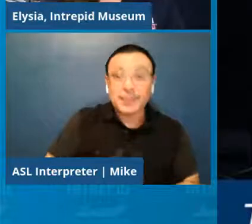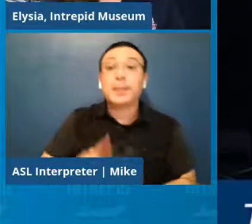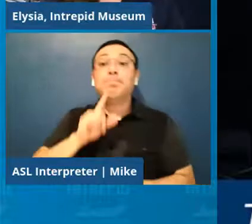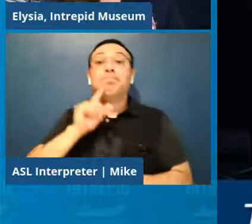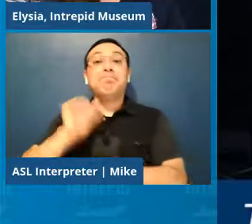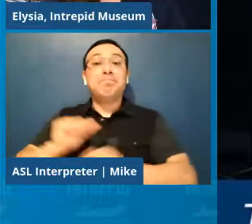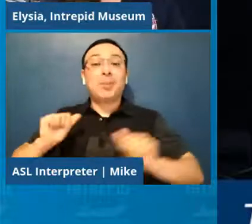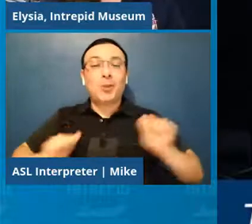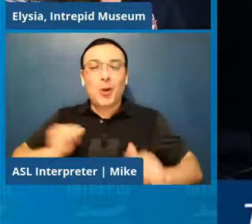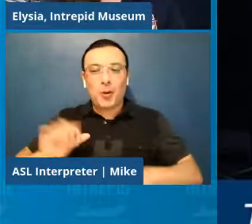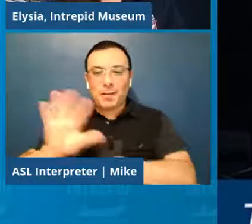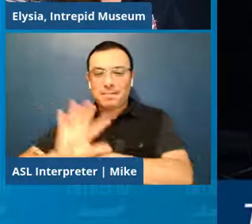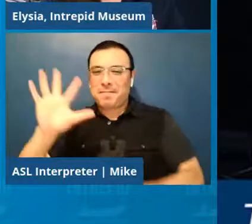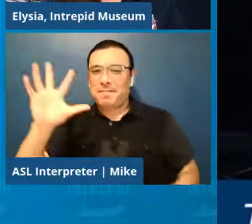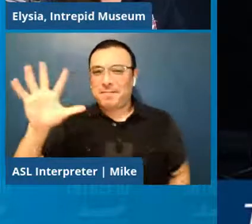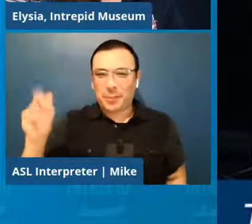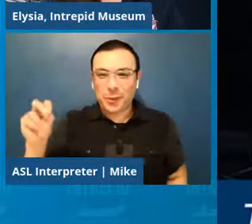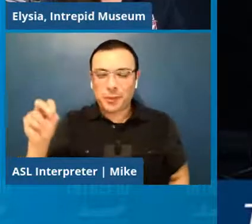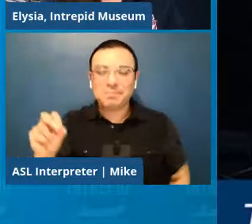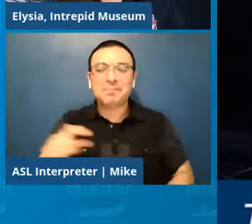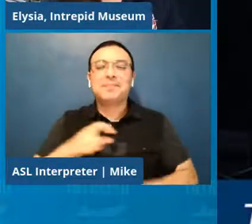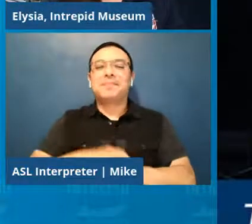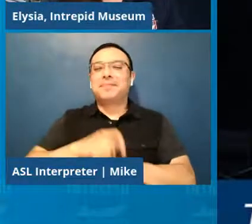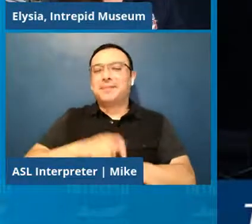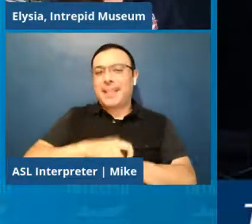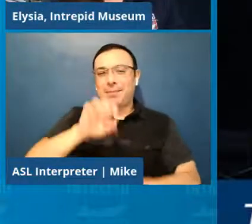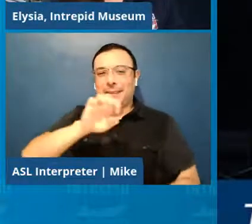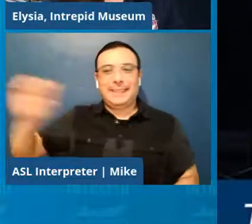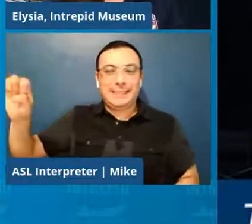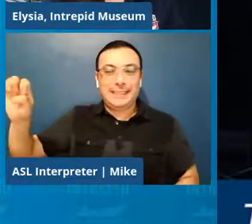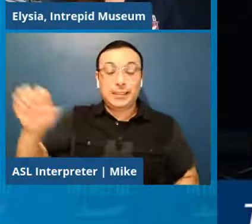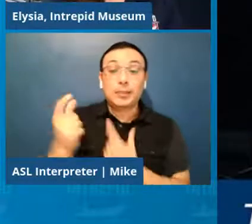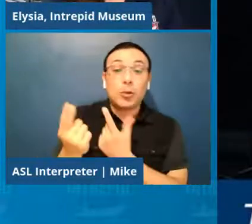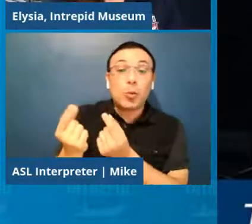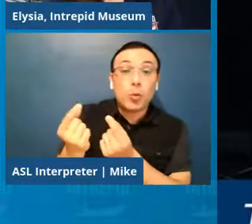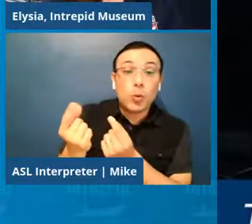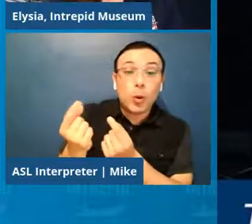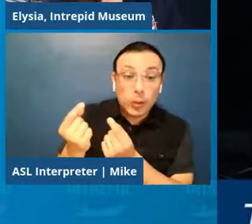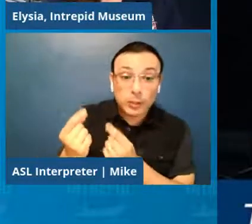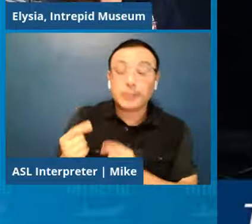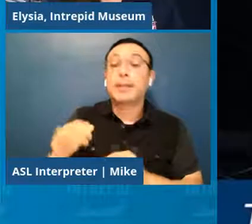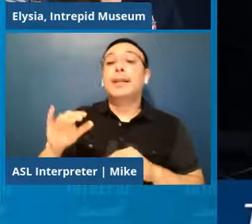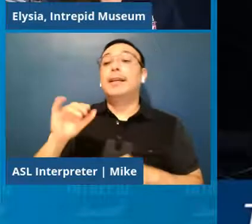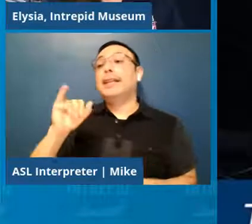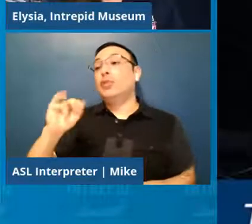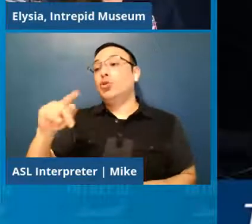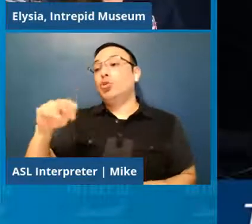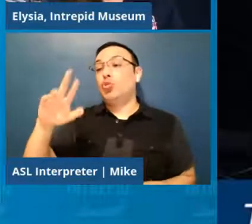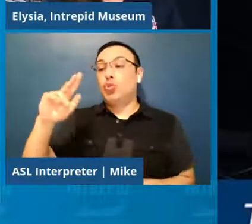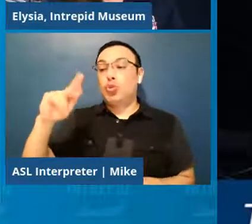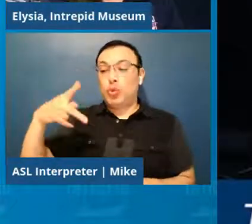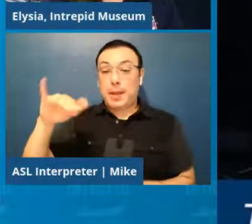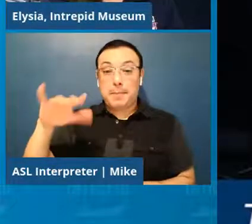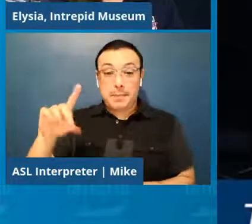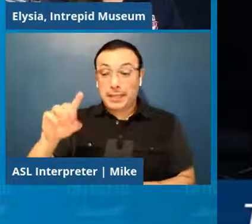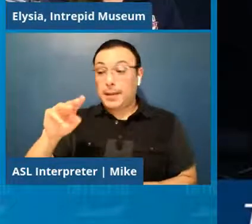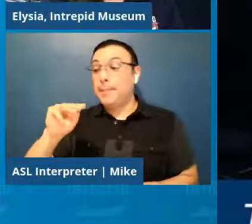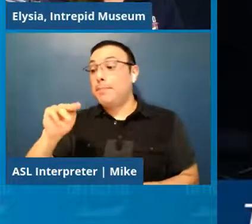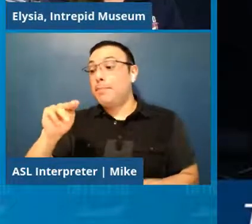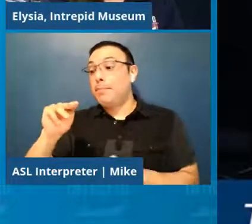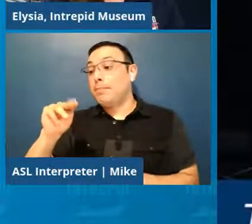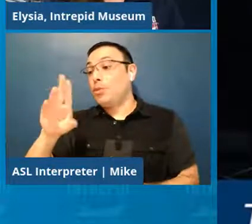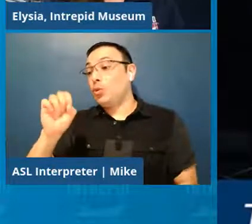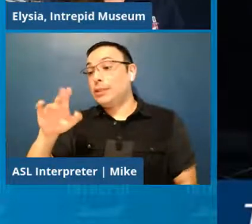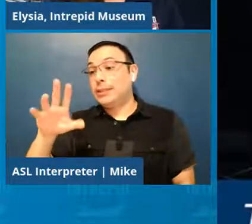Eastern Standard Time. So you can register in advance via our website, intrepidmuseum.org, and that is free. Now, once again,